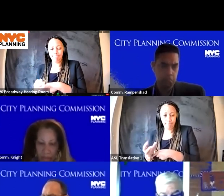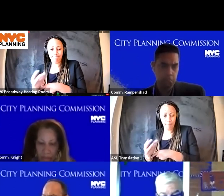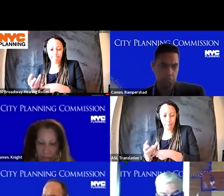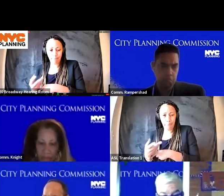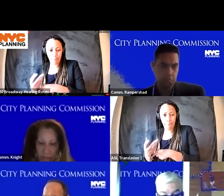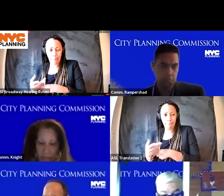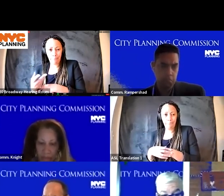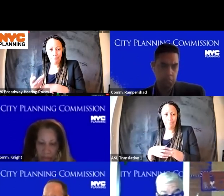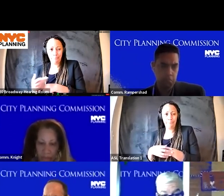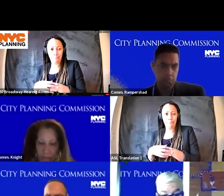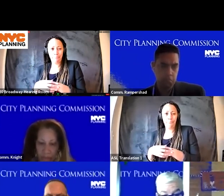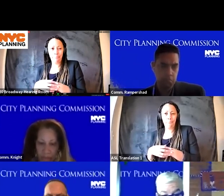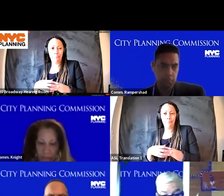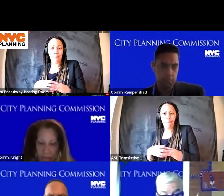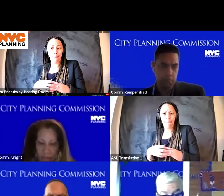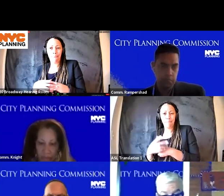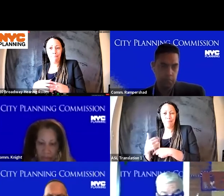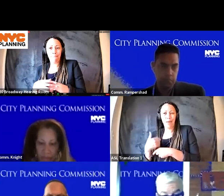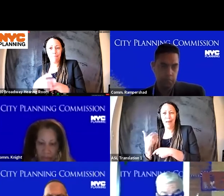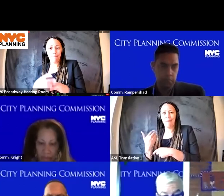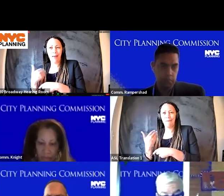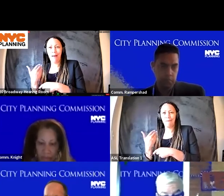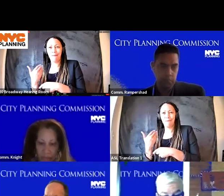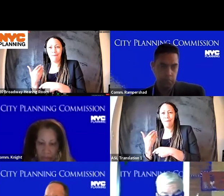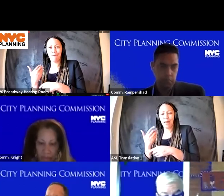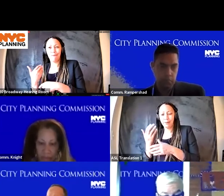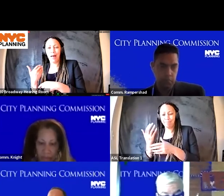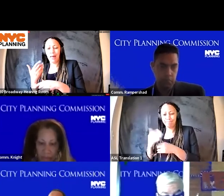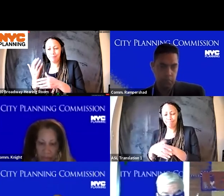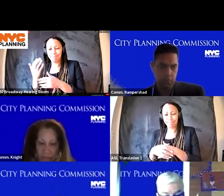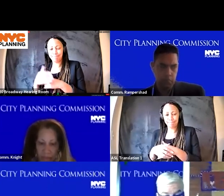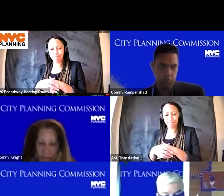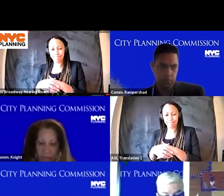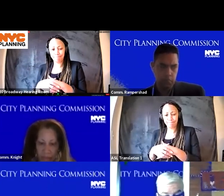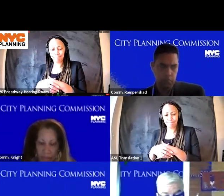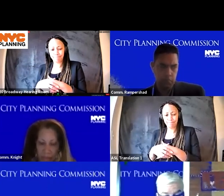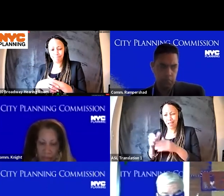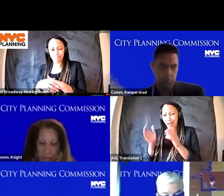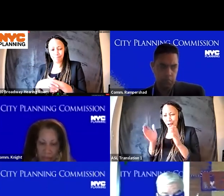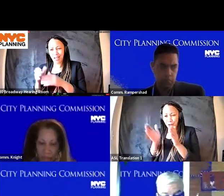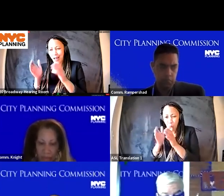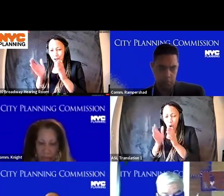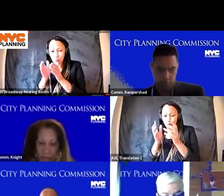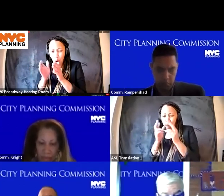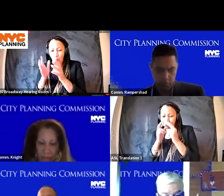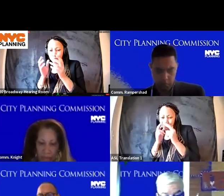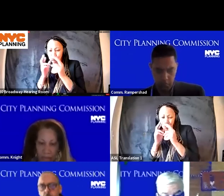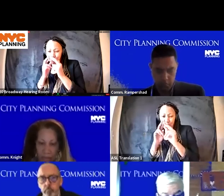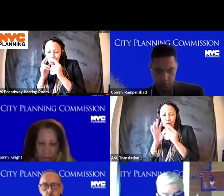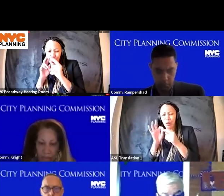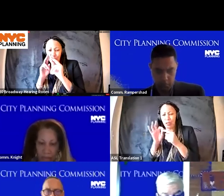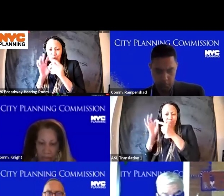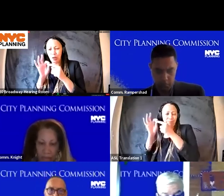and they have this small little hamlet that is unique in the borough of Brooklyn.